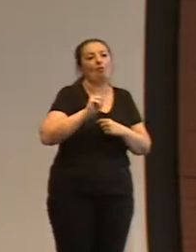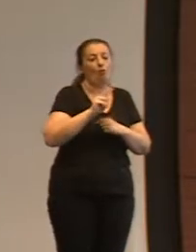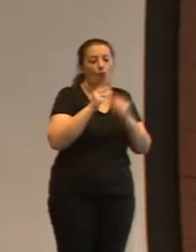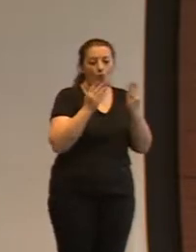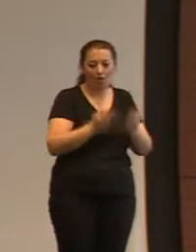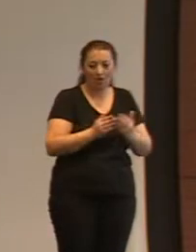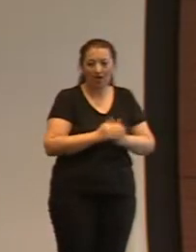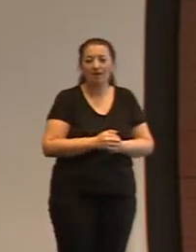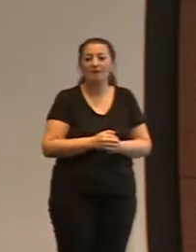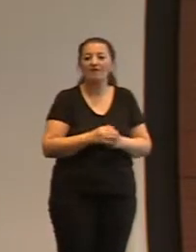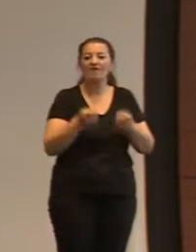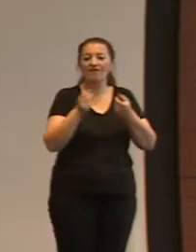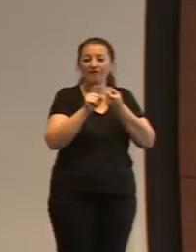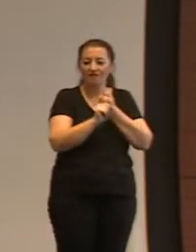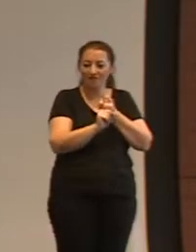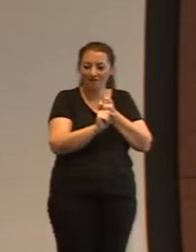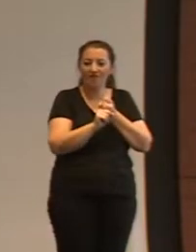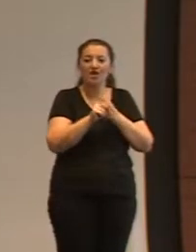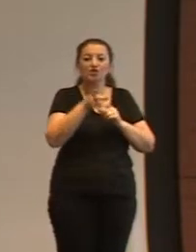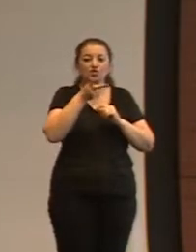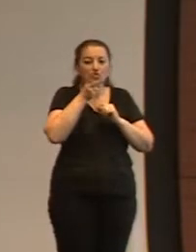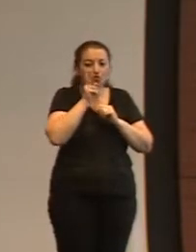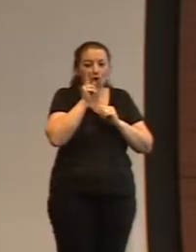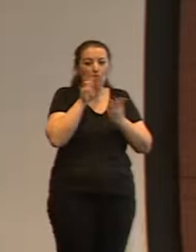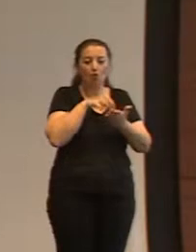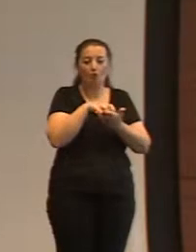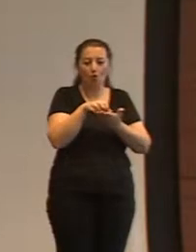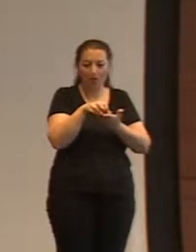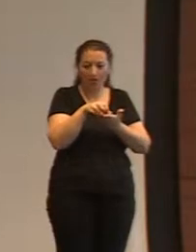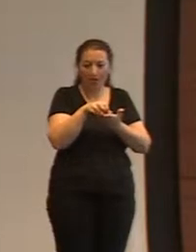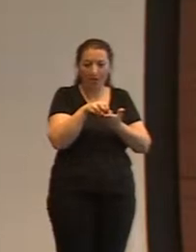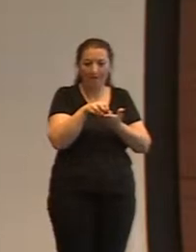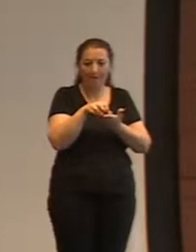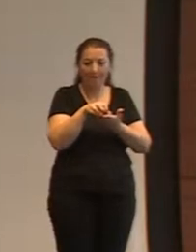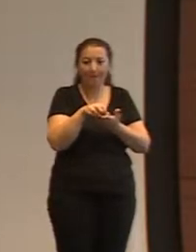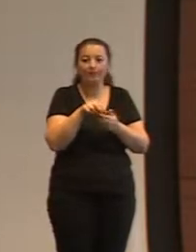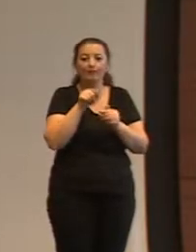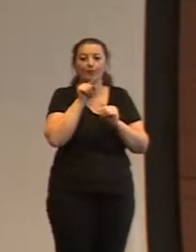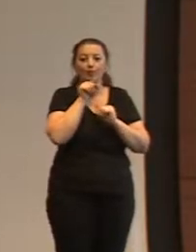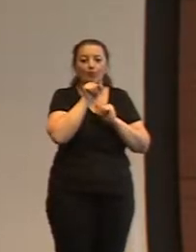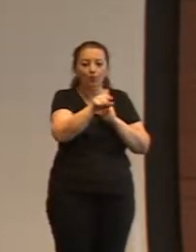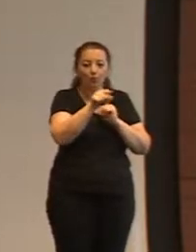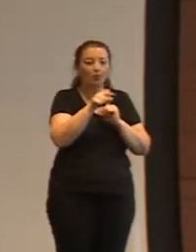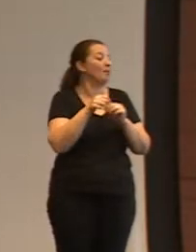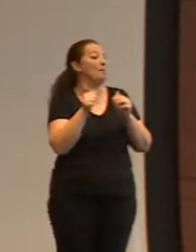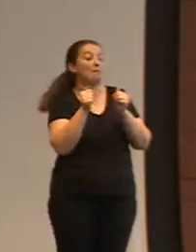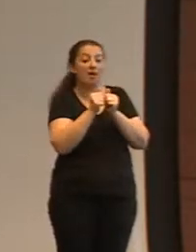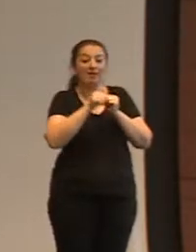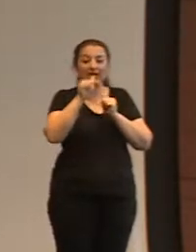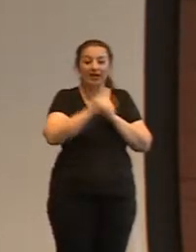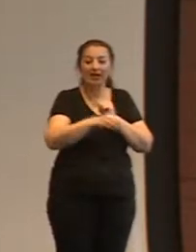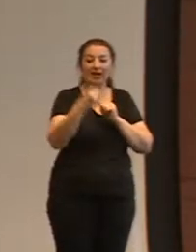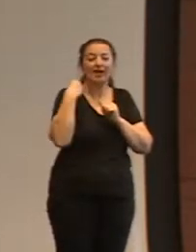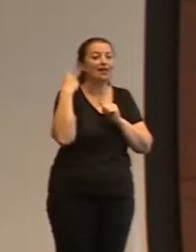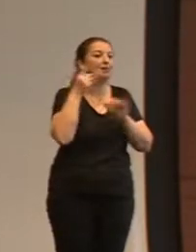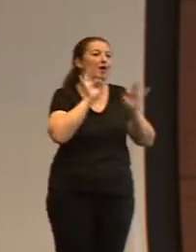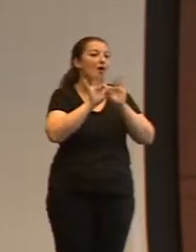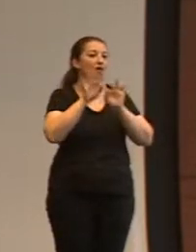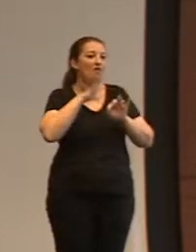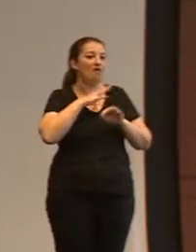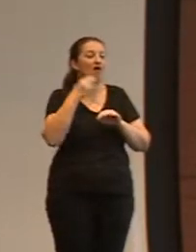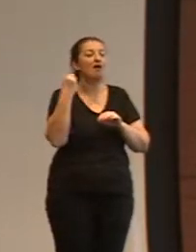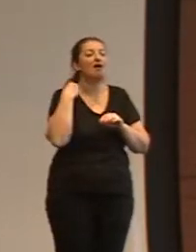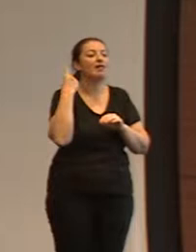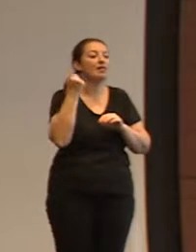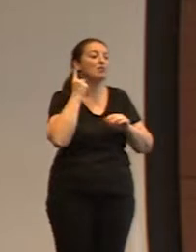so that's exactly why we need this new model as we ask ourselves questions about how our brain functions and of